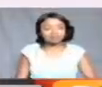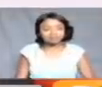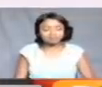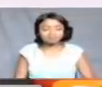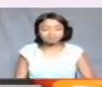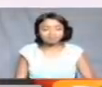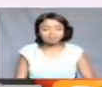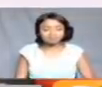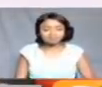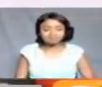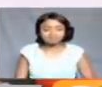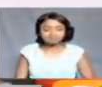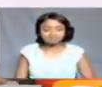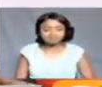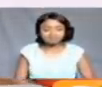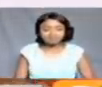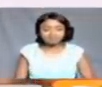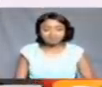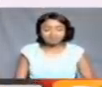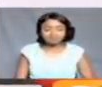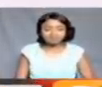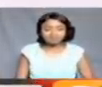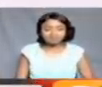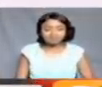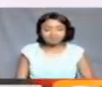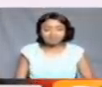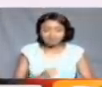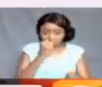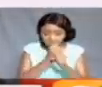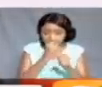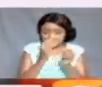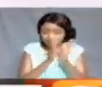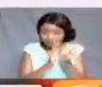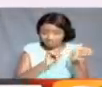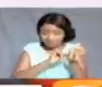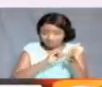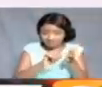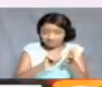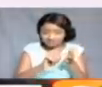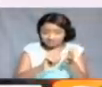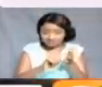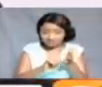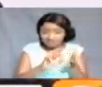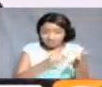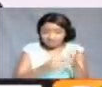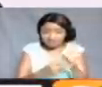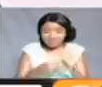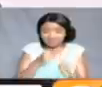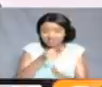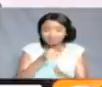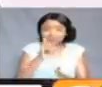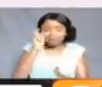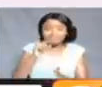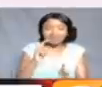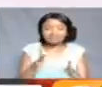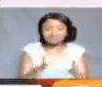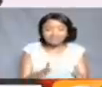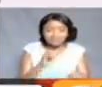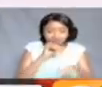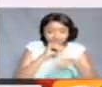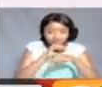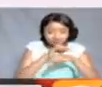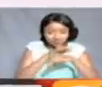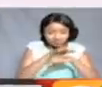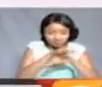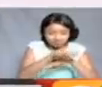saying, they've grown their influence from working with the brand, because it wouldn't work like that. They'd have to sort of build that influence, then brands want to